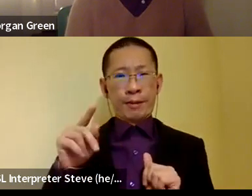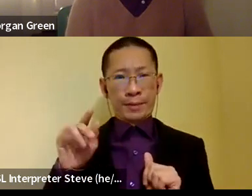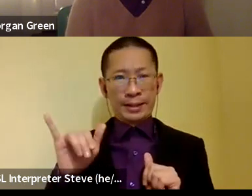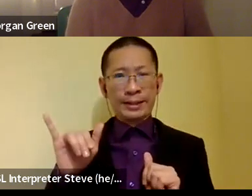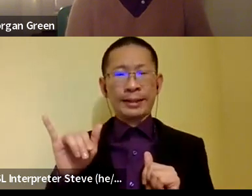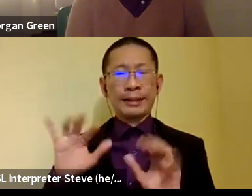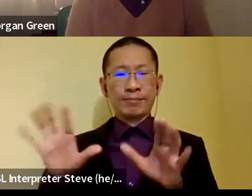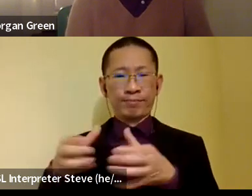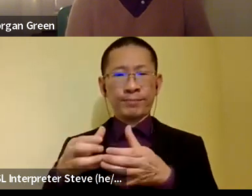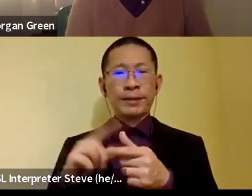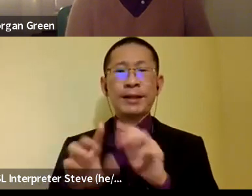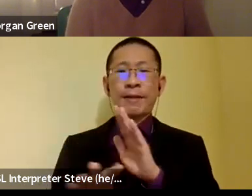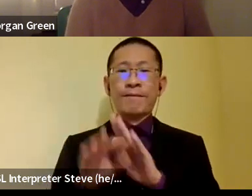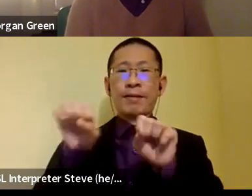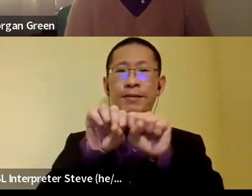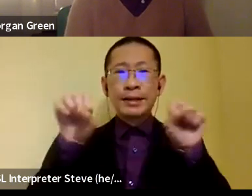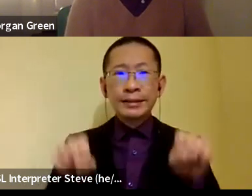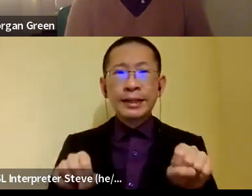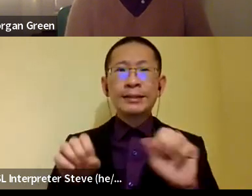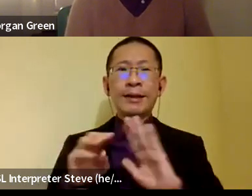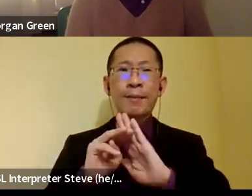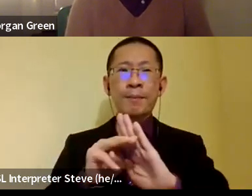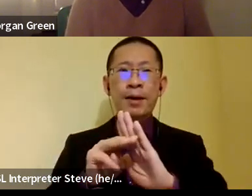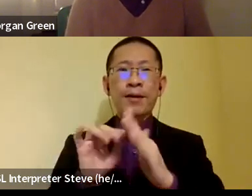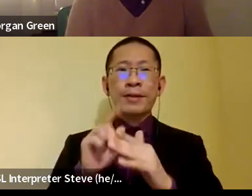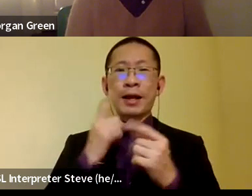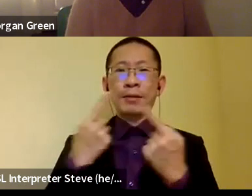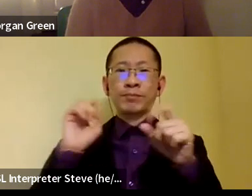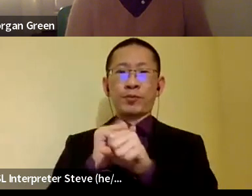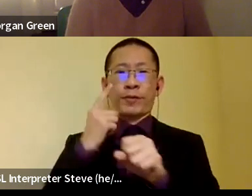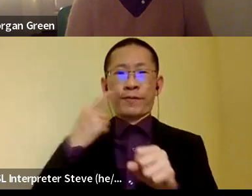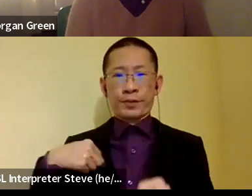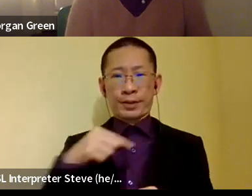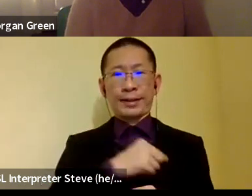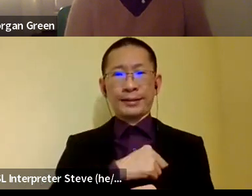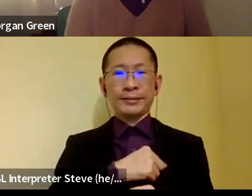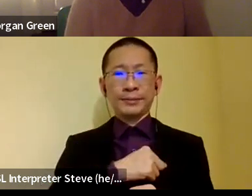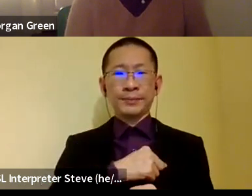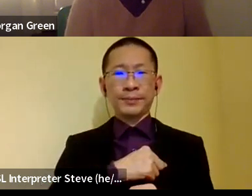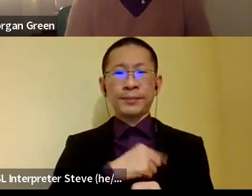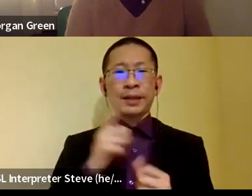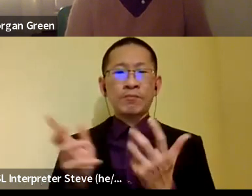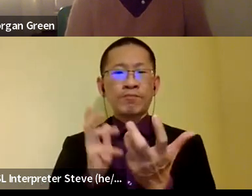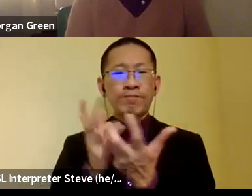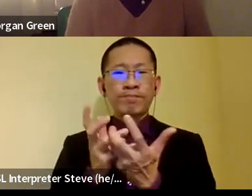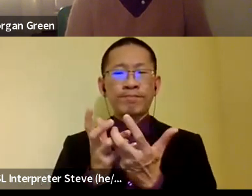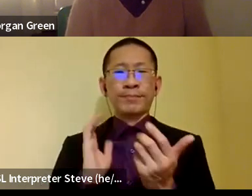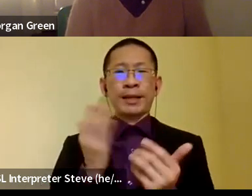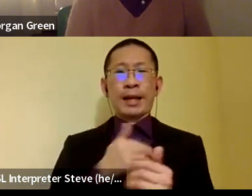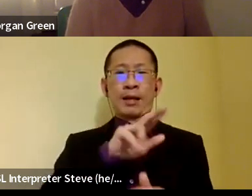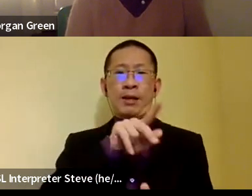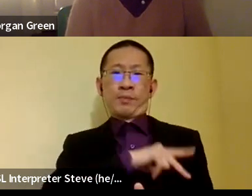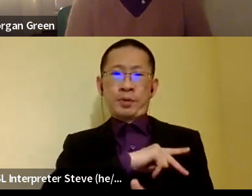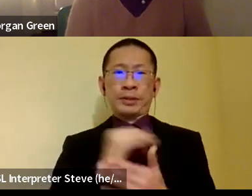and found a system and a model that was actually working for us and in line with our personal